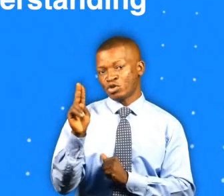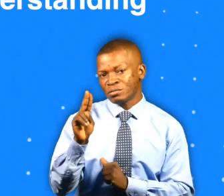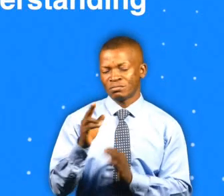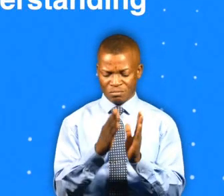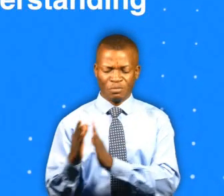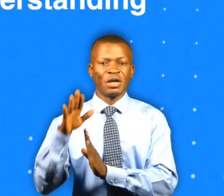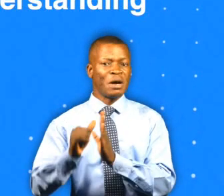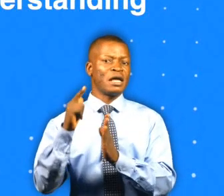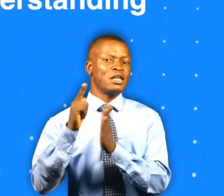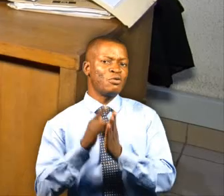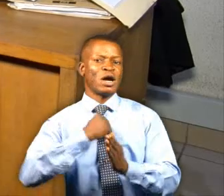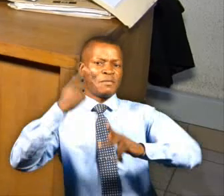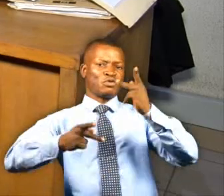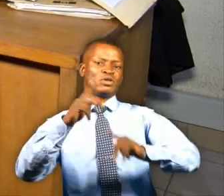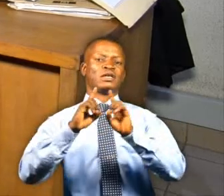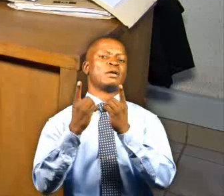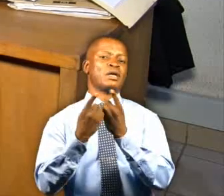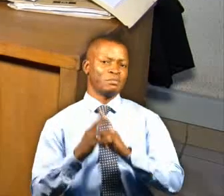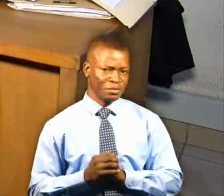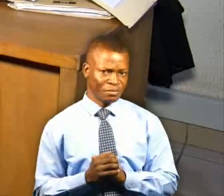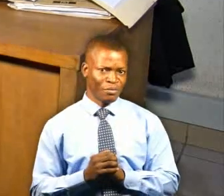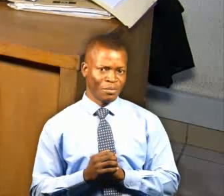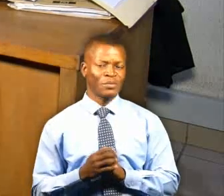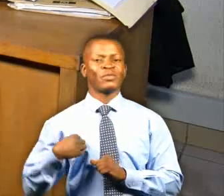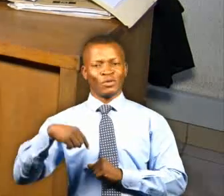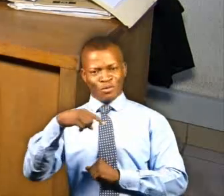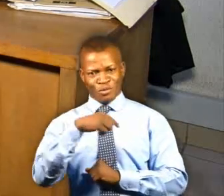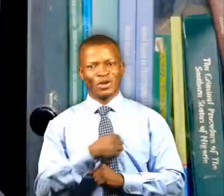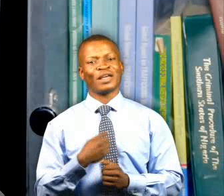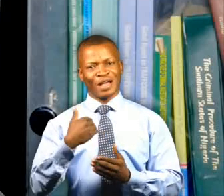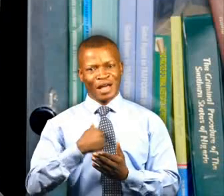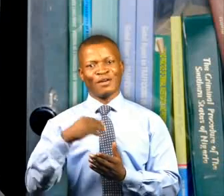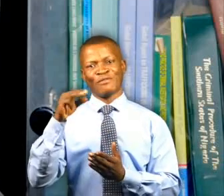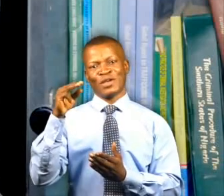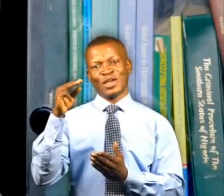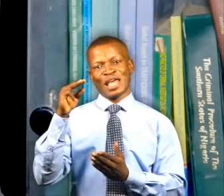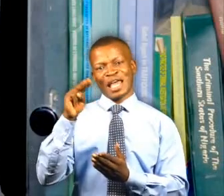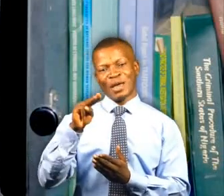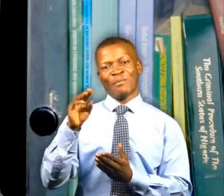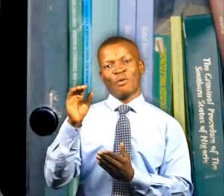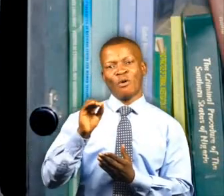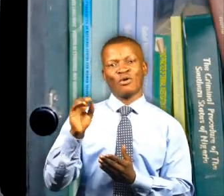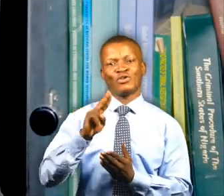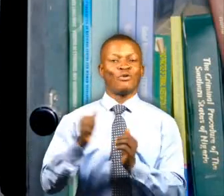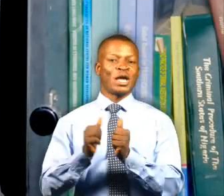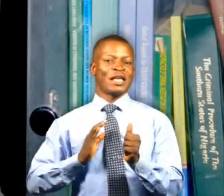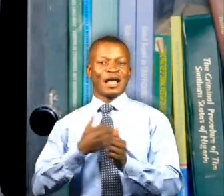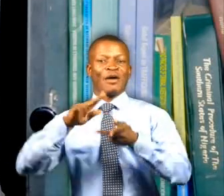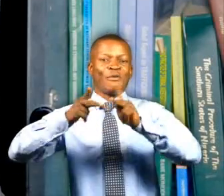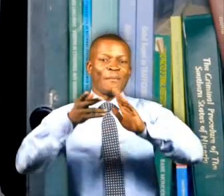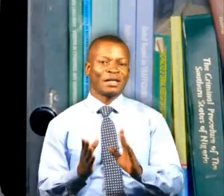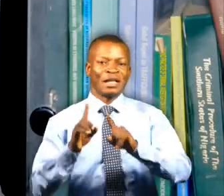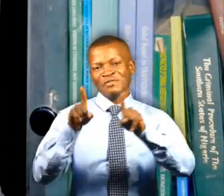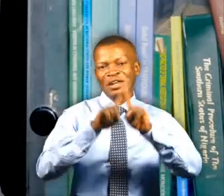Memorandum of understanding are prepared by the Legal and Prosecution Department. Well, we draft MOU with our partners,